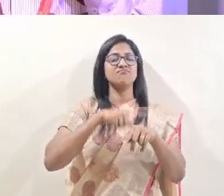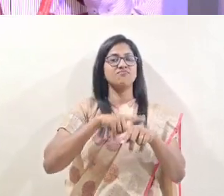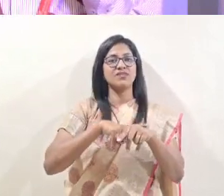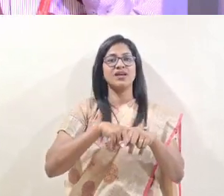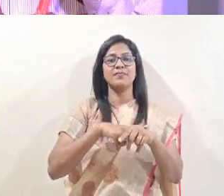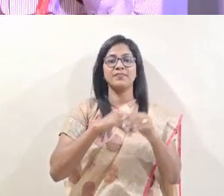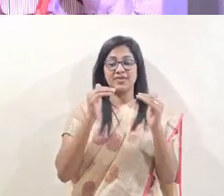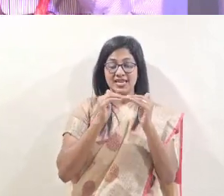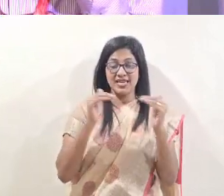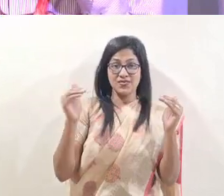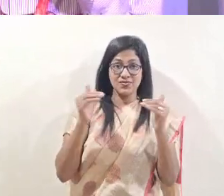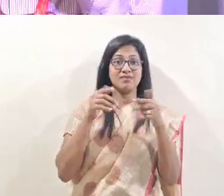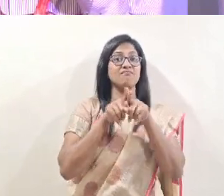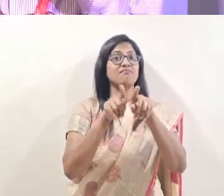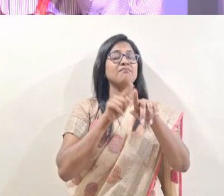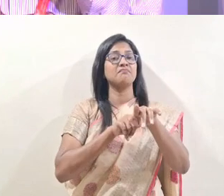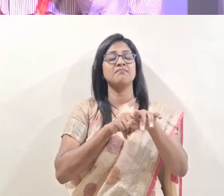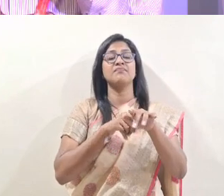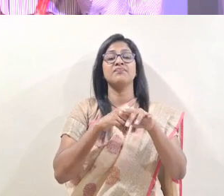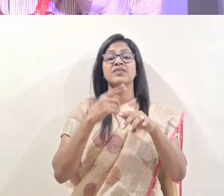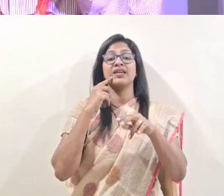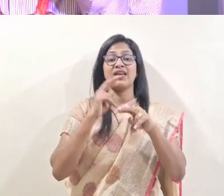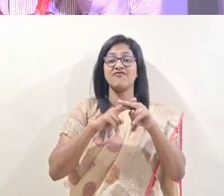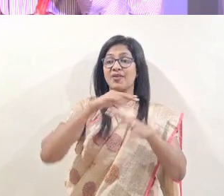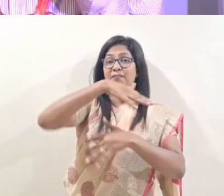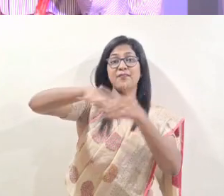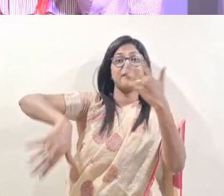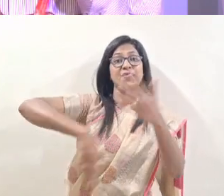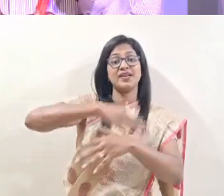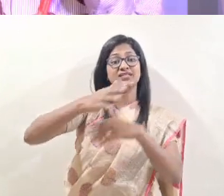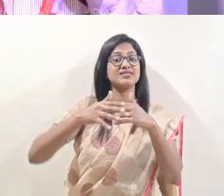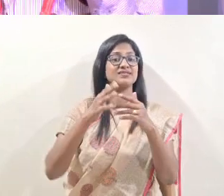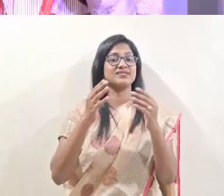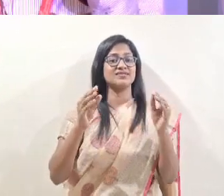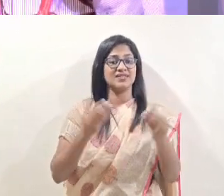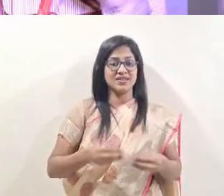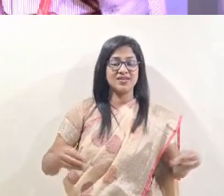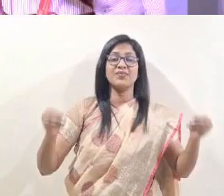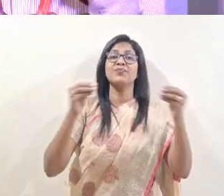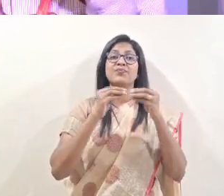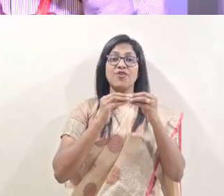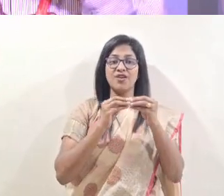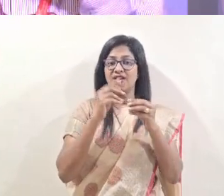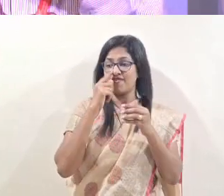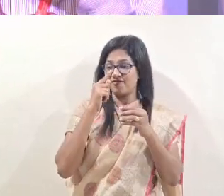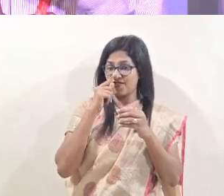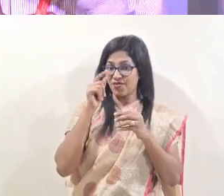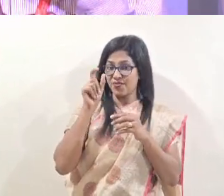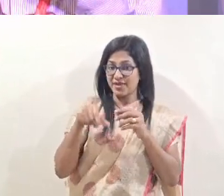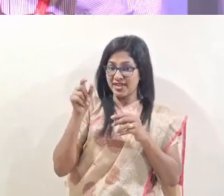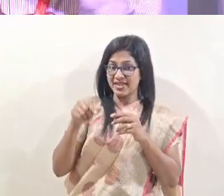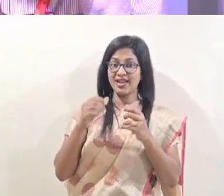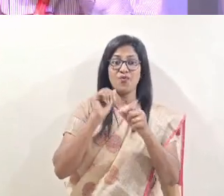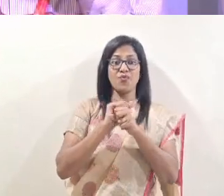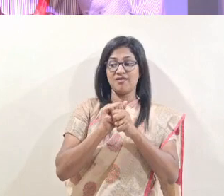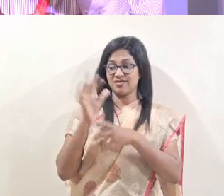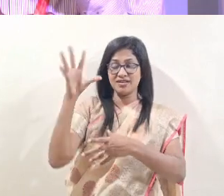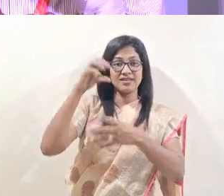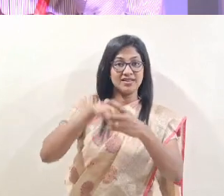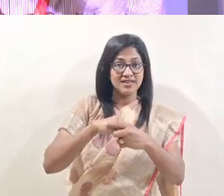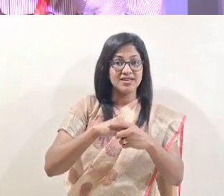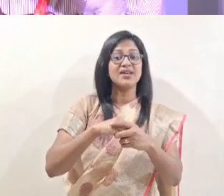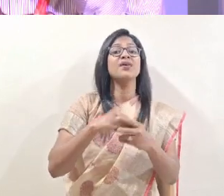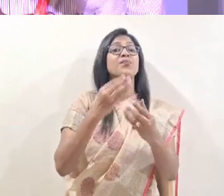more equitable in that sense. So once we have a mix of more women into workforce,